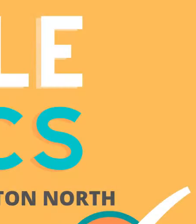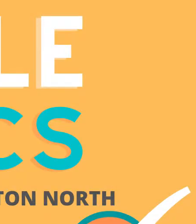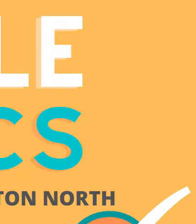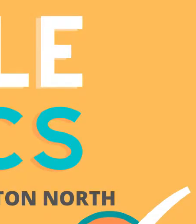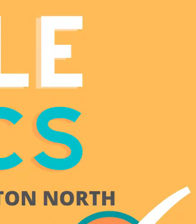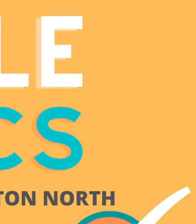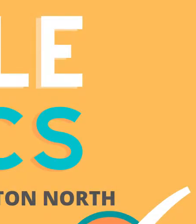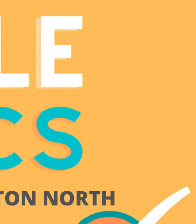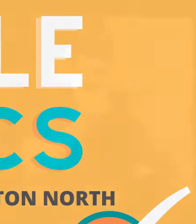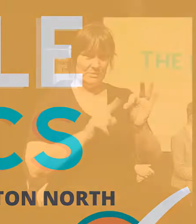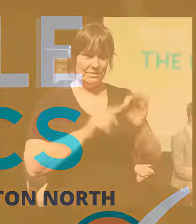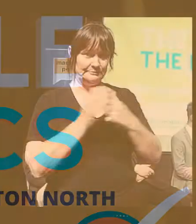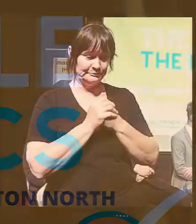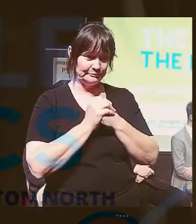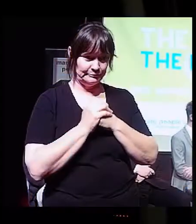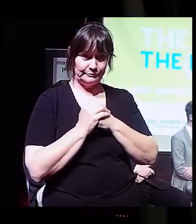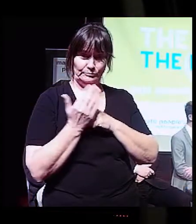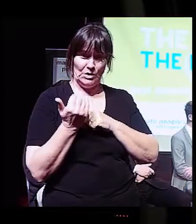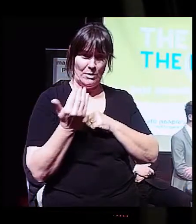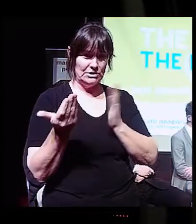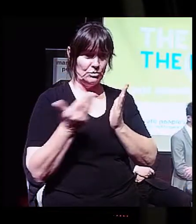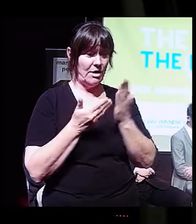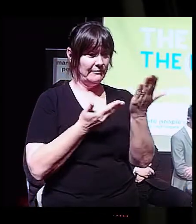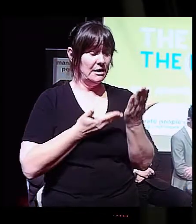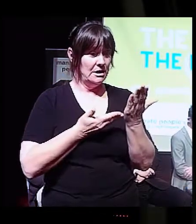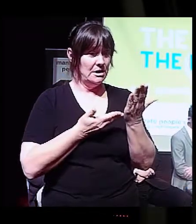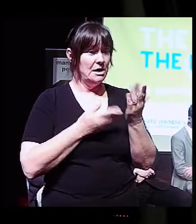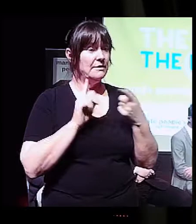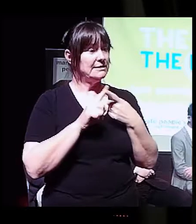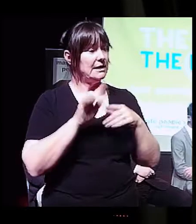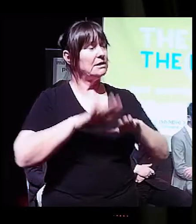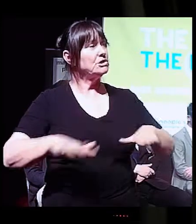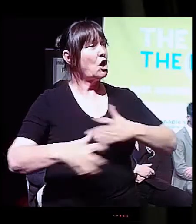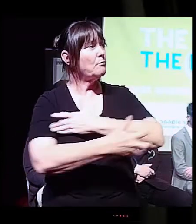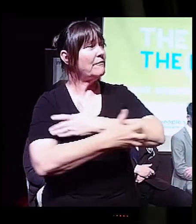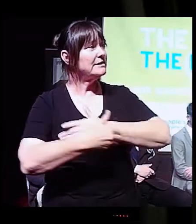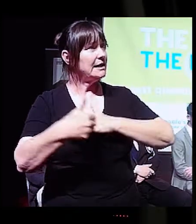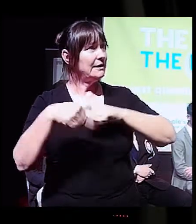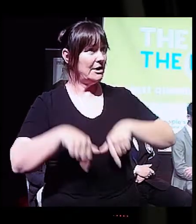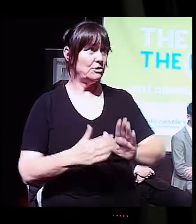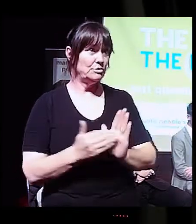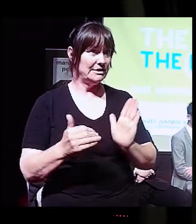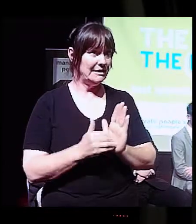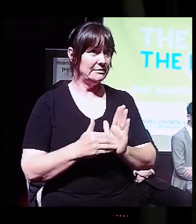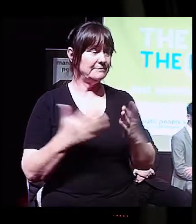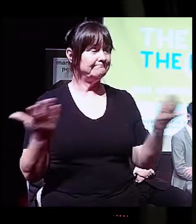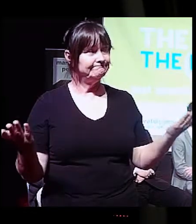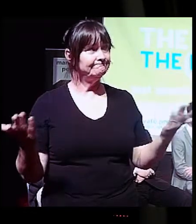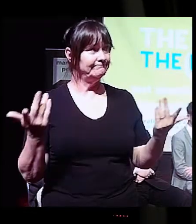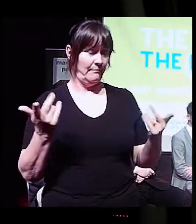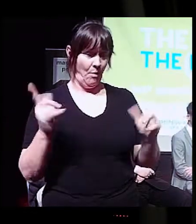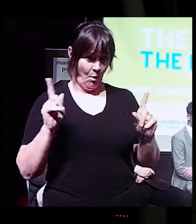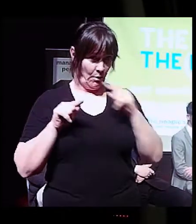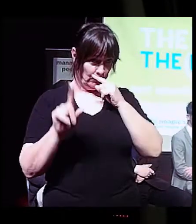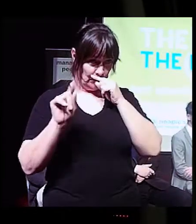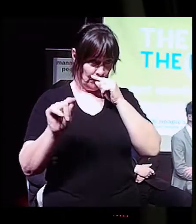Next question, Jimmy. All right, one that's just come in, Fraser, is that there's still child poverty in New Zealand, and how is it a thing, and what will you do to fix